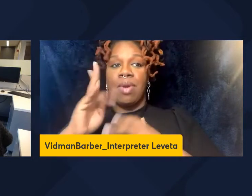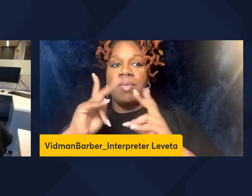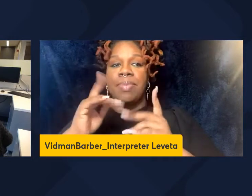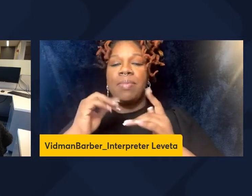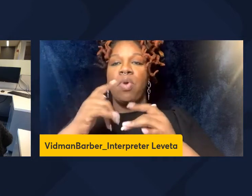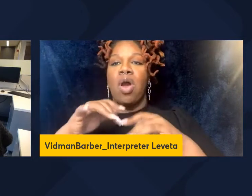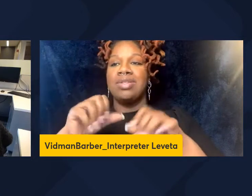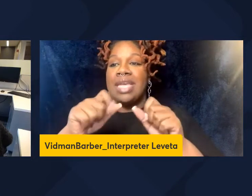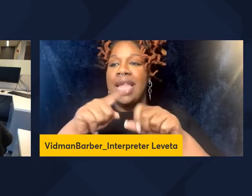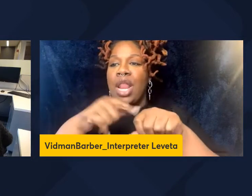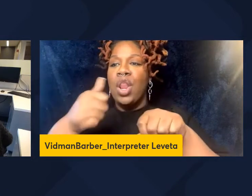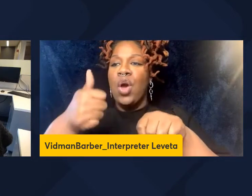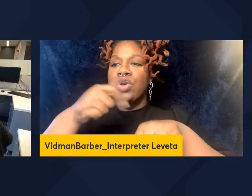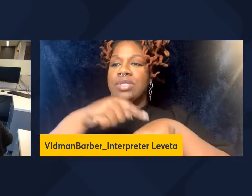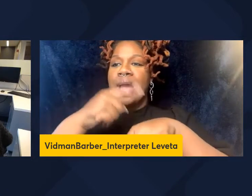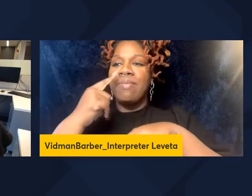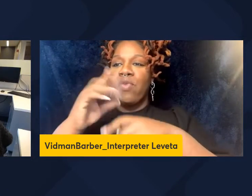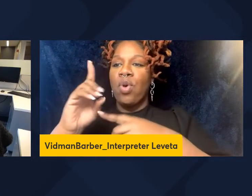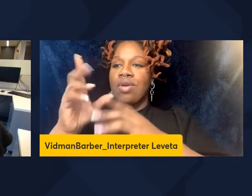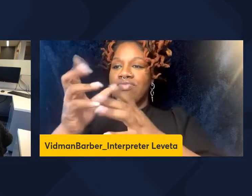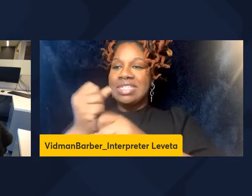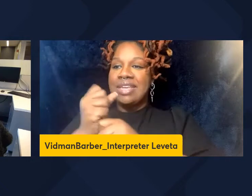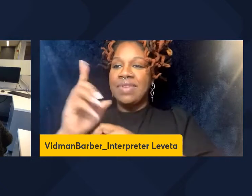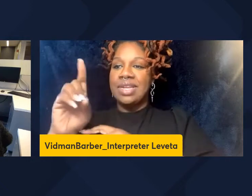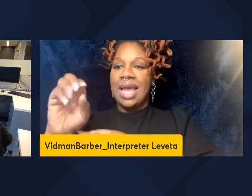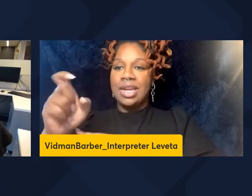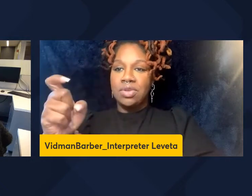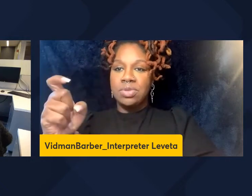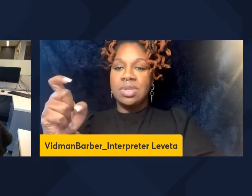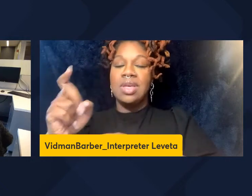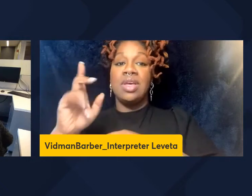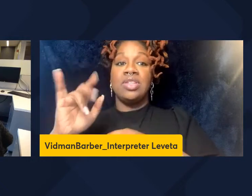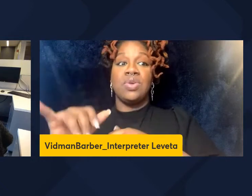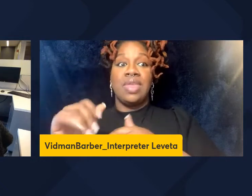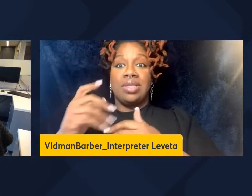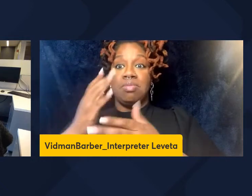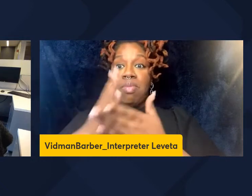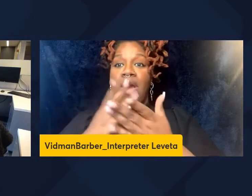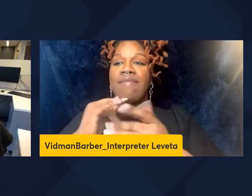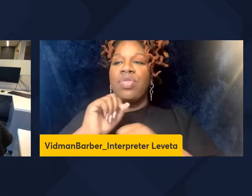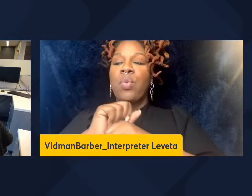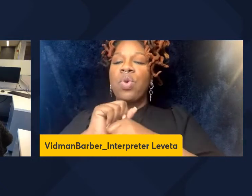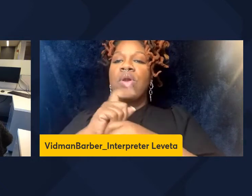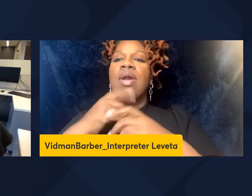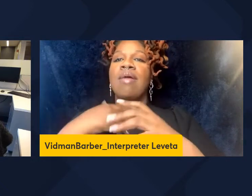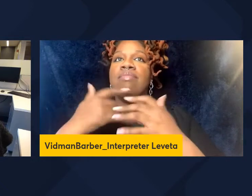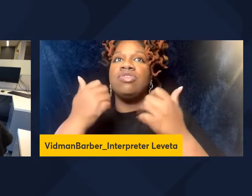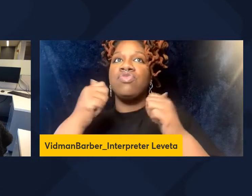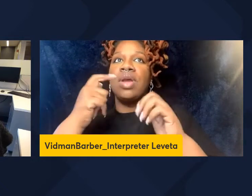And so this is one example of the work that I've been doing, where I've really been trying to understand,